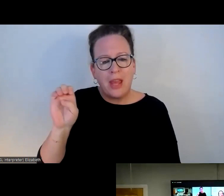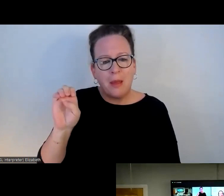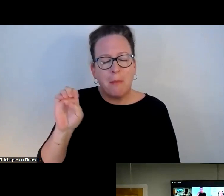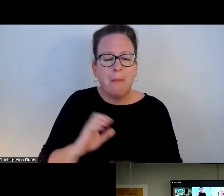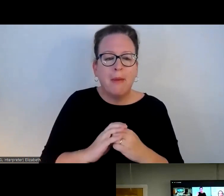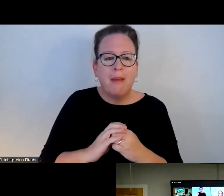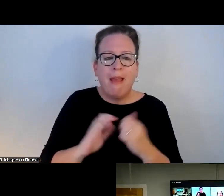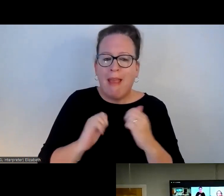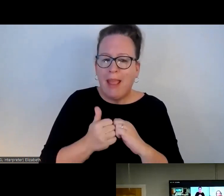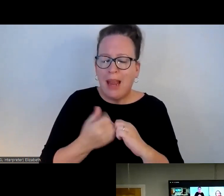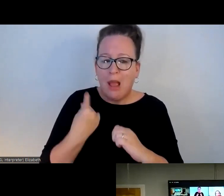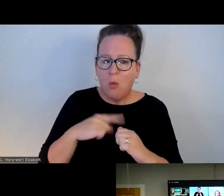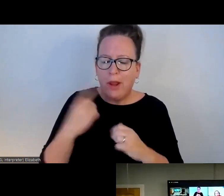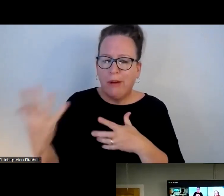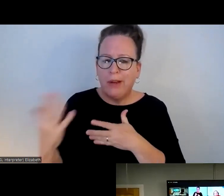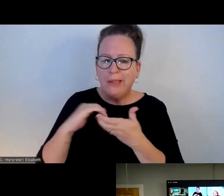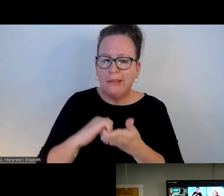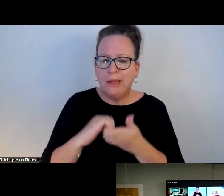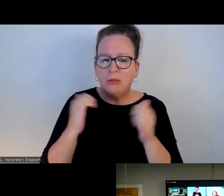how we're engaging with